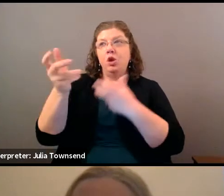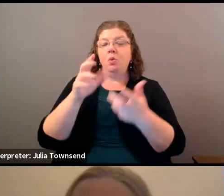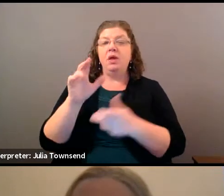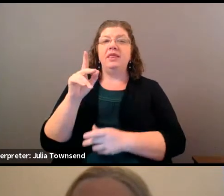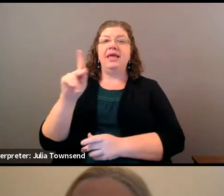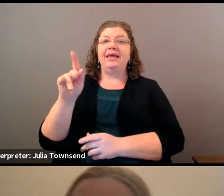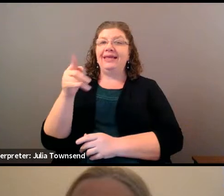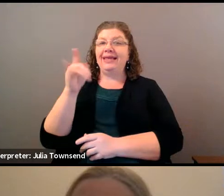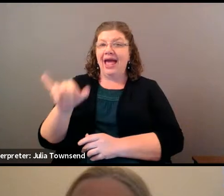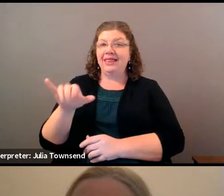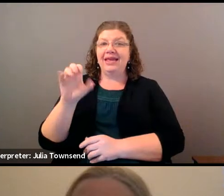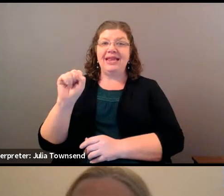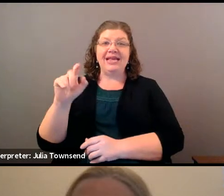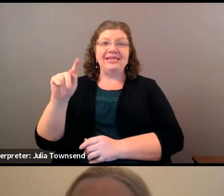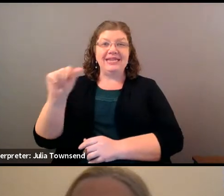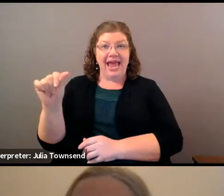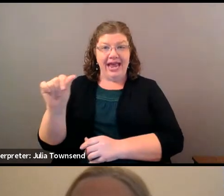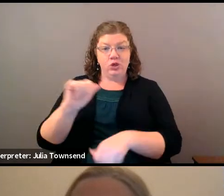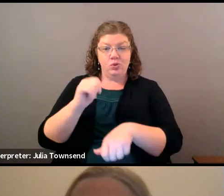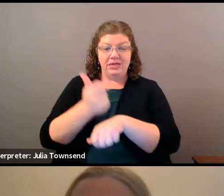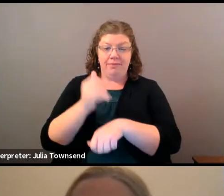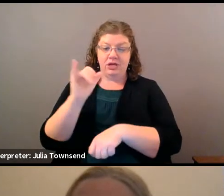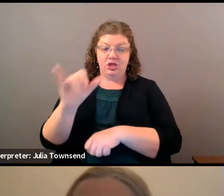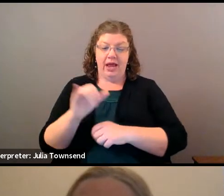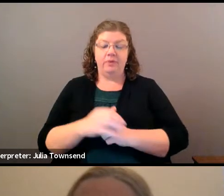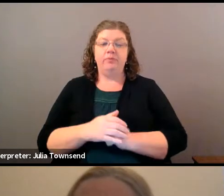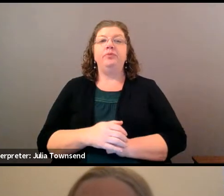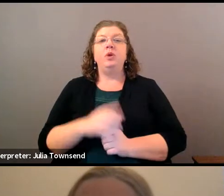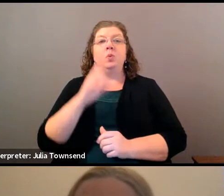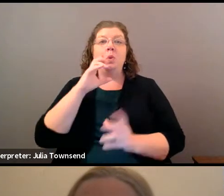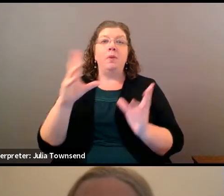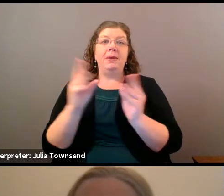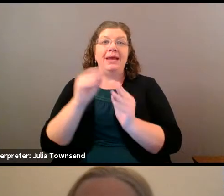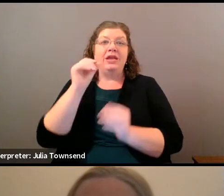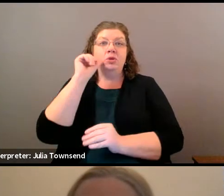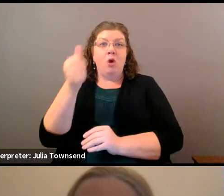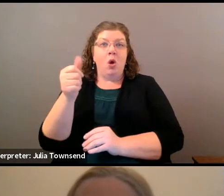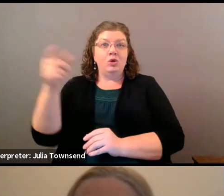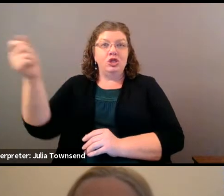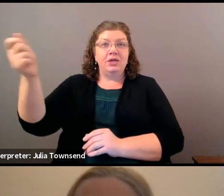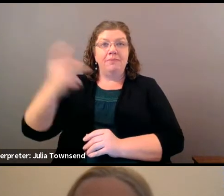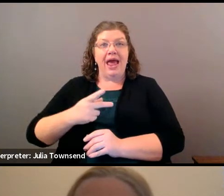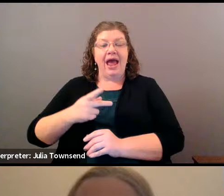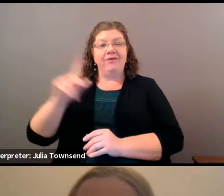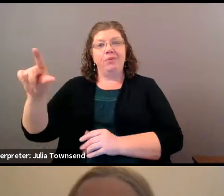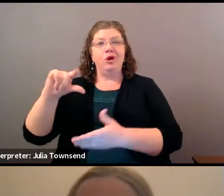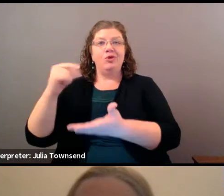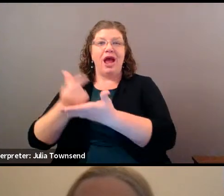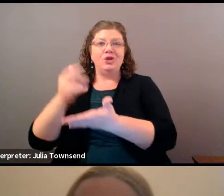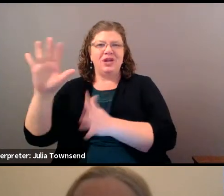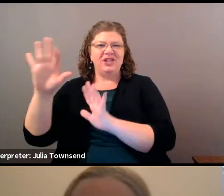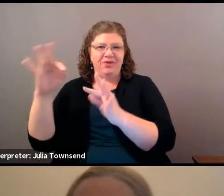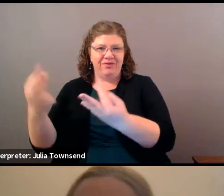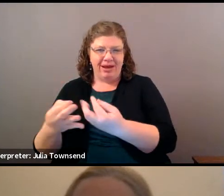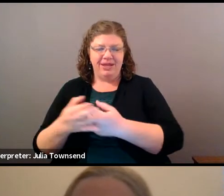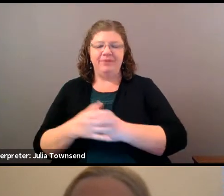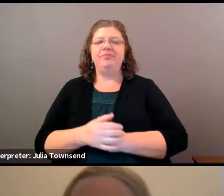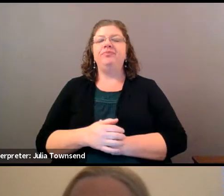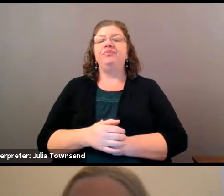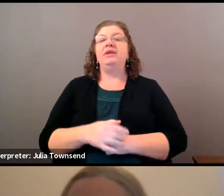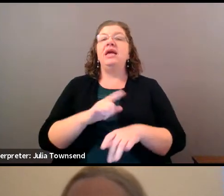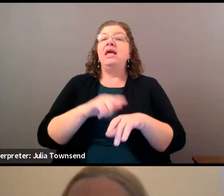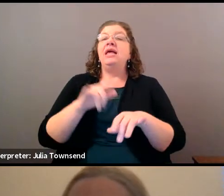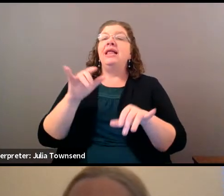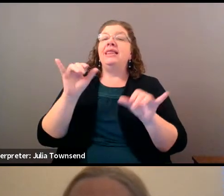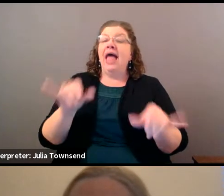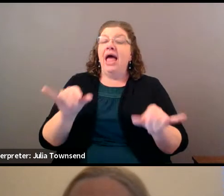at STA to establish that. We're actually meeting tomorrow when she gets back from a graduation for her family. Likewise,